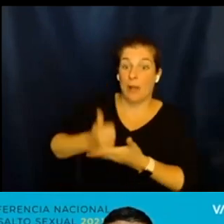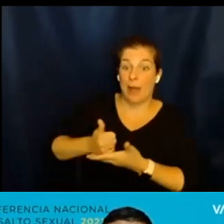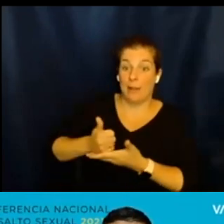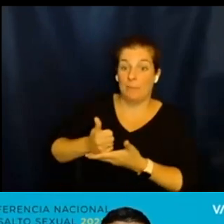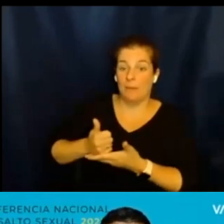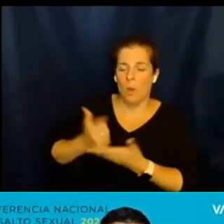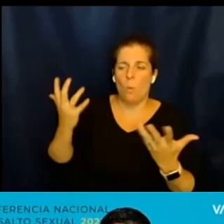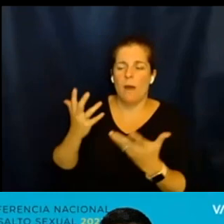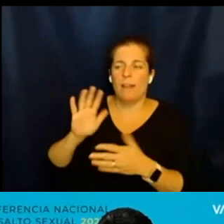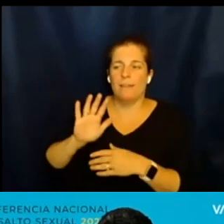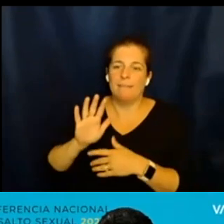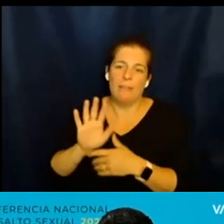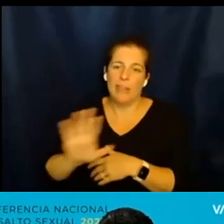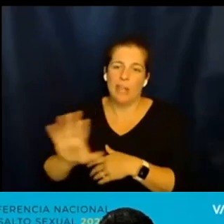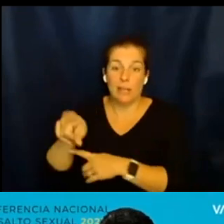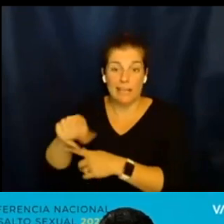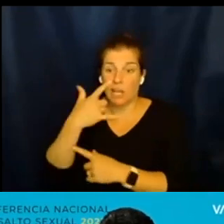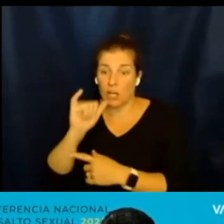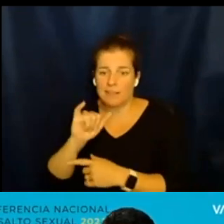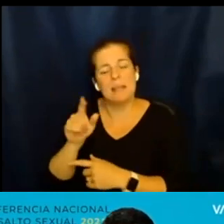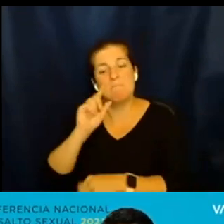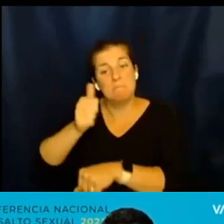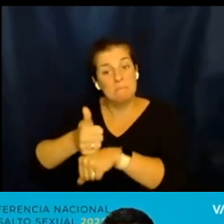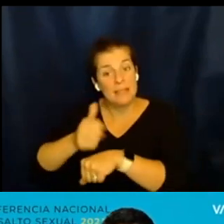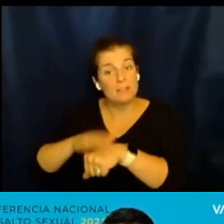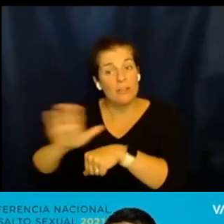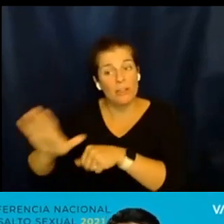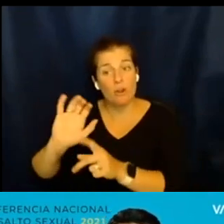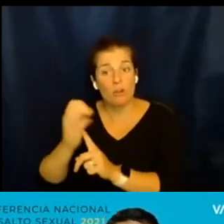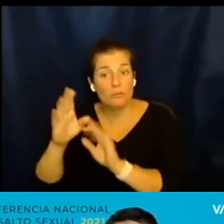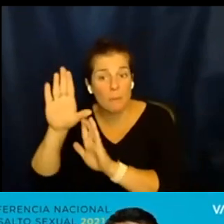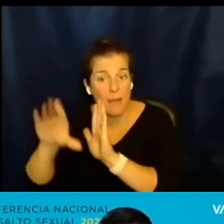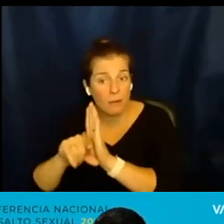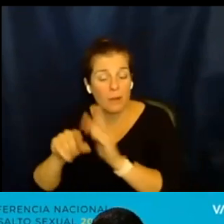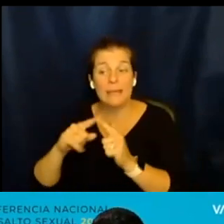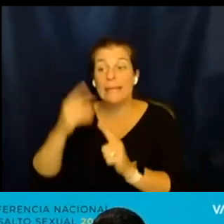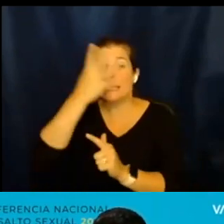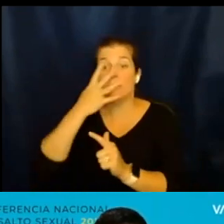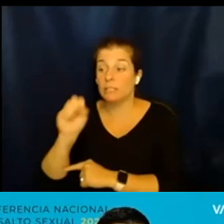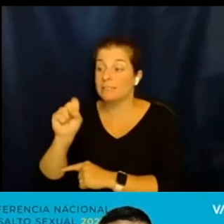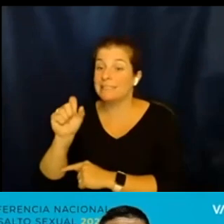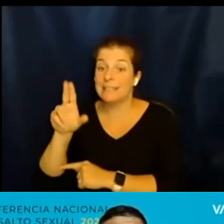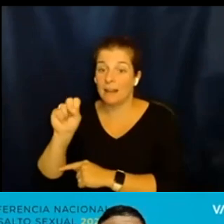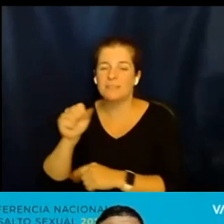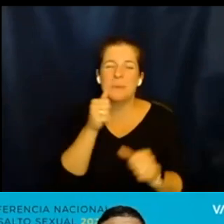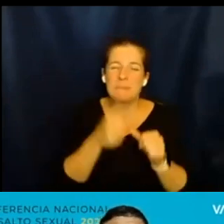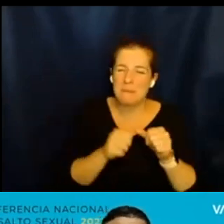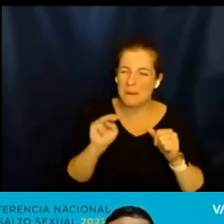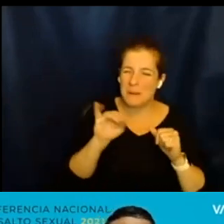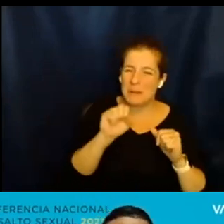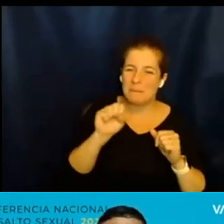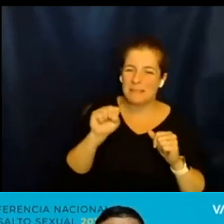based on their cultural background, their immigration status. And Ms. Margaret said something that